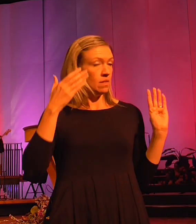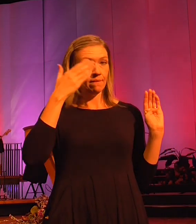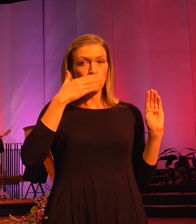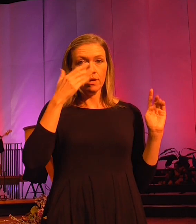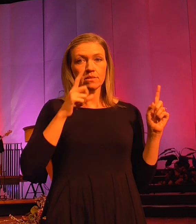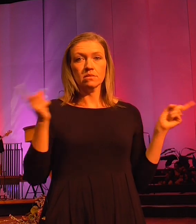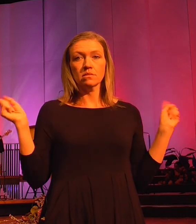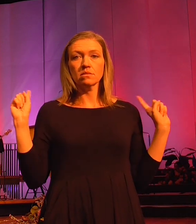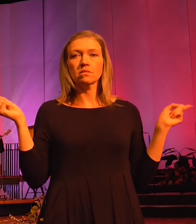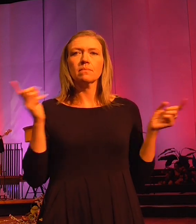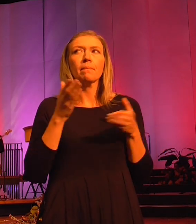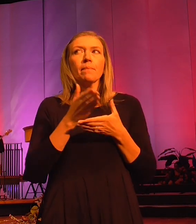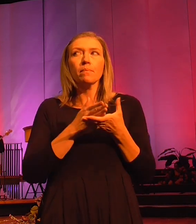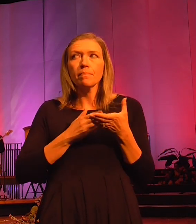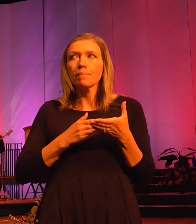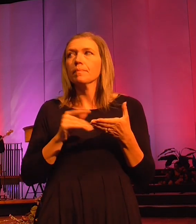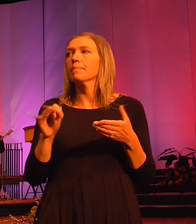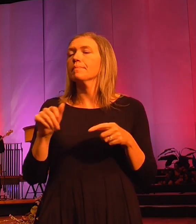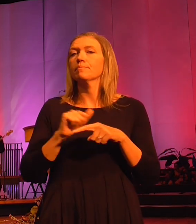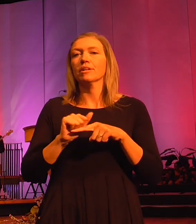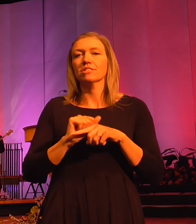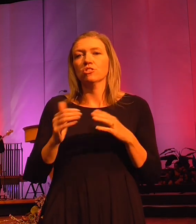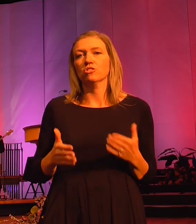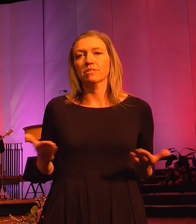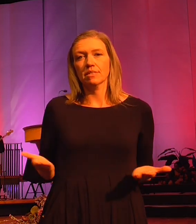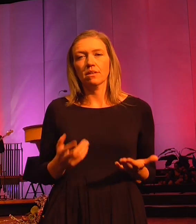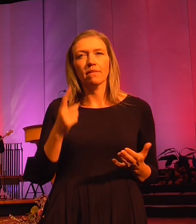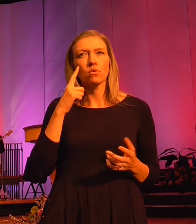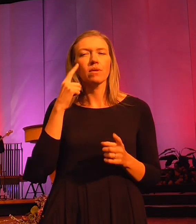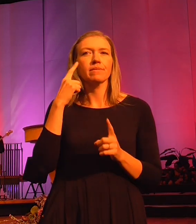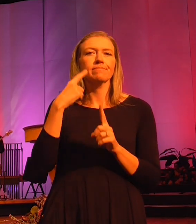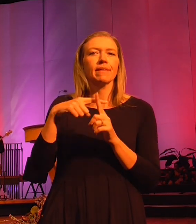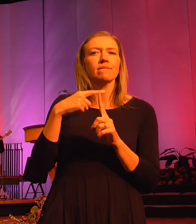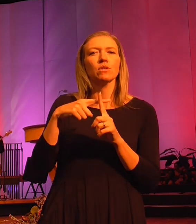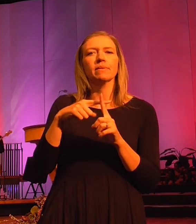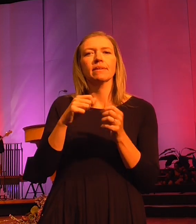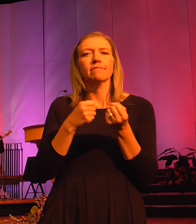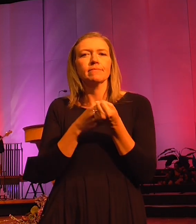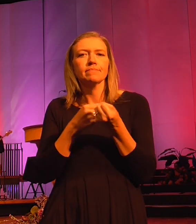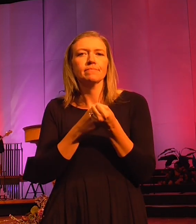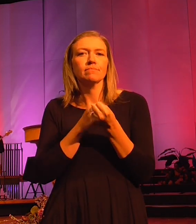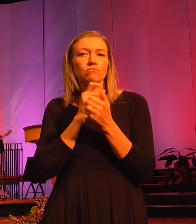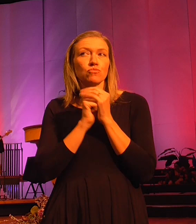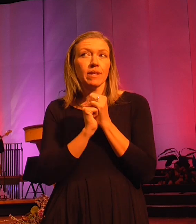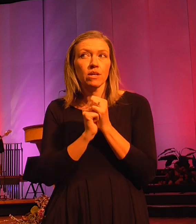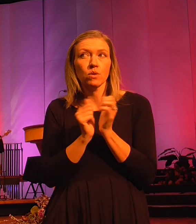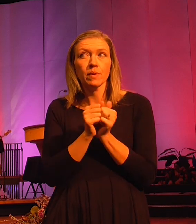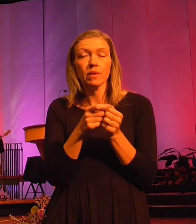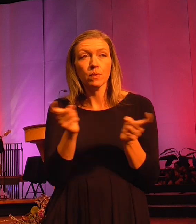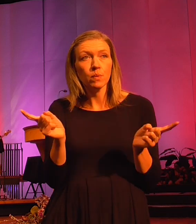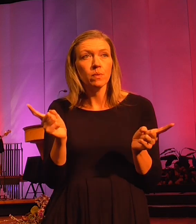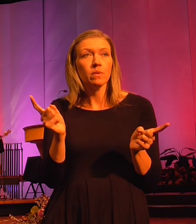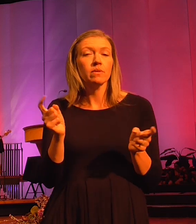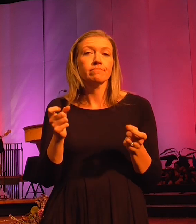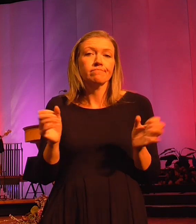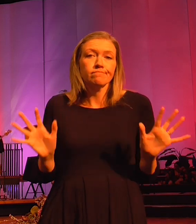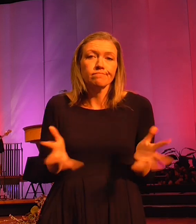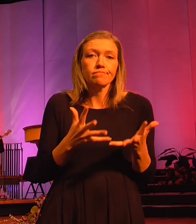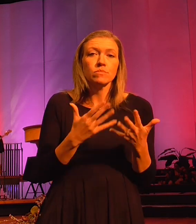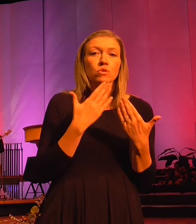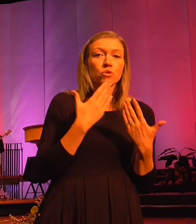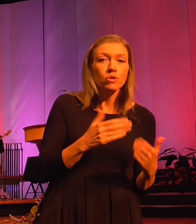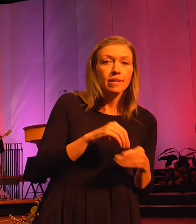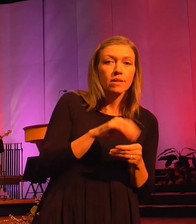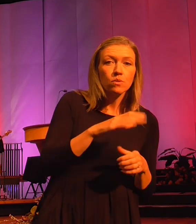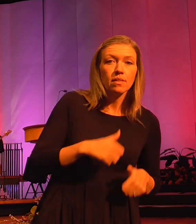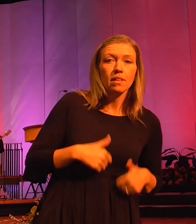now, these are a portion of our practitioners who are here to do an affirmative prayer with you for the good in your life